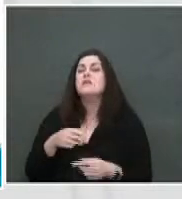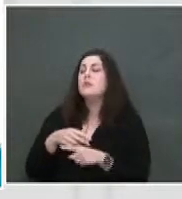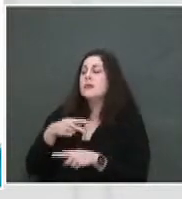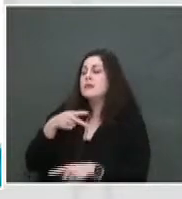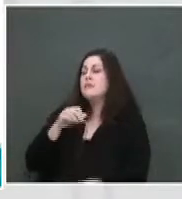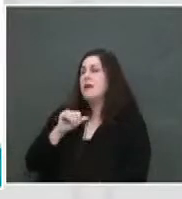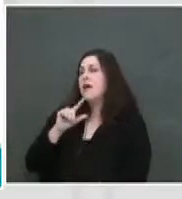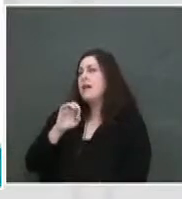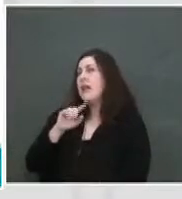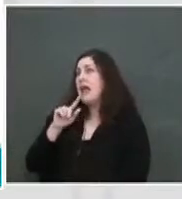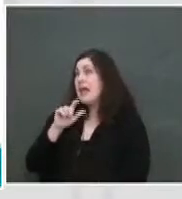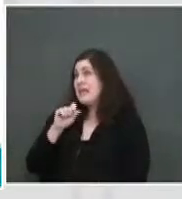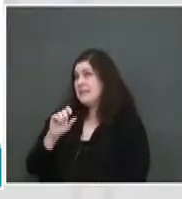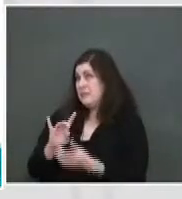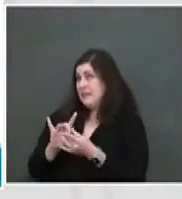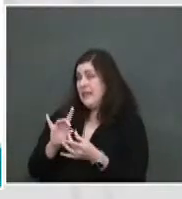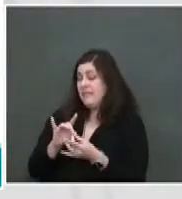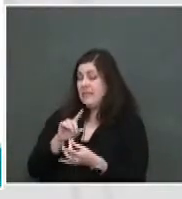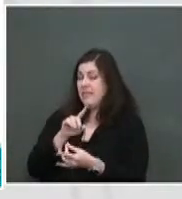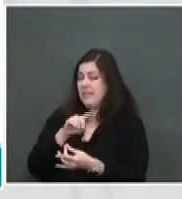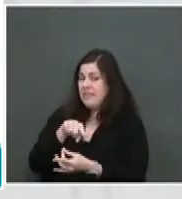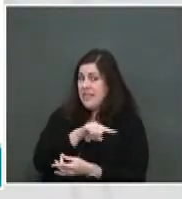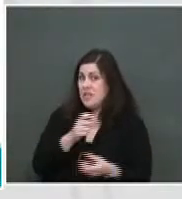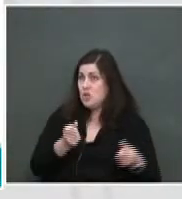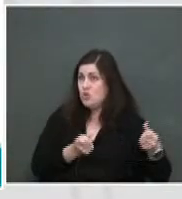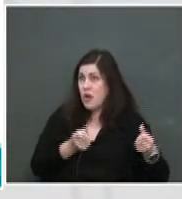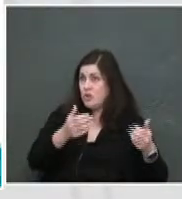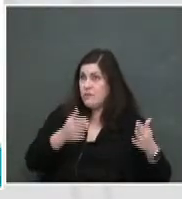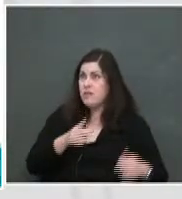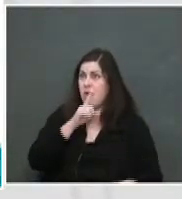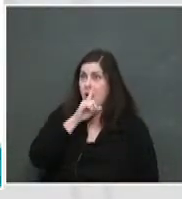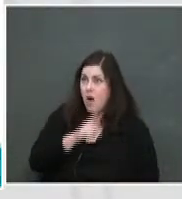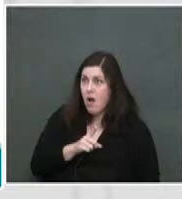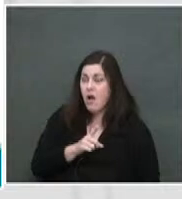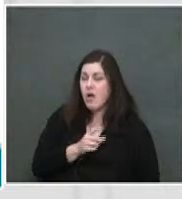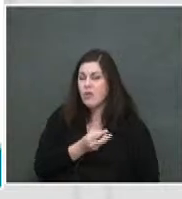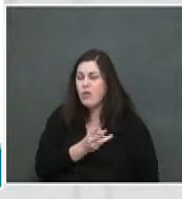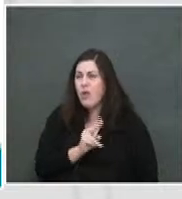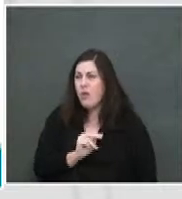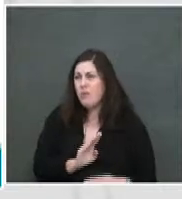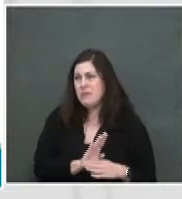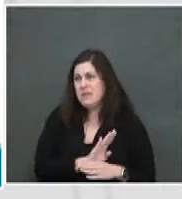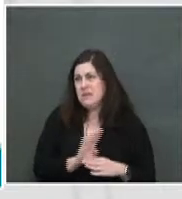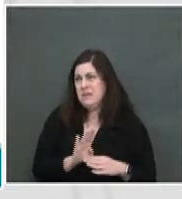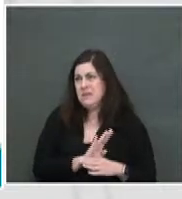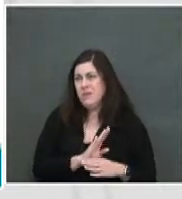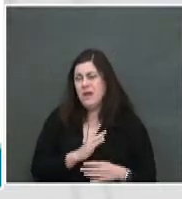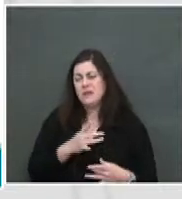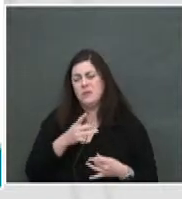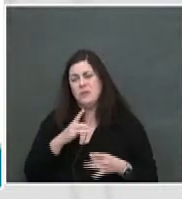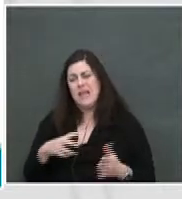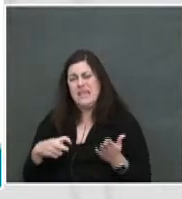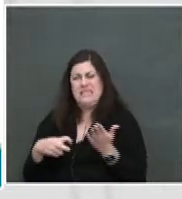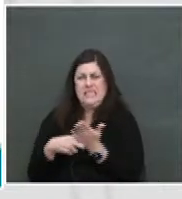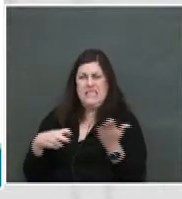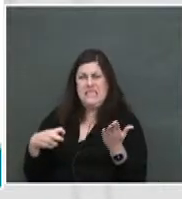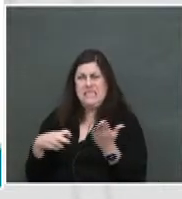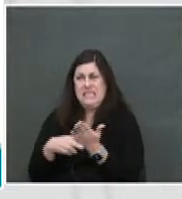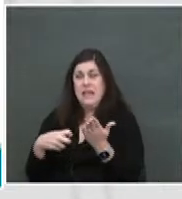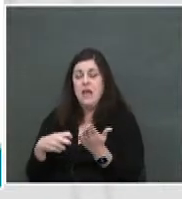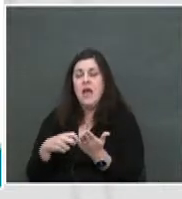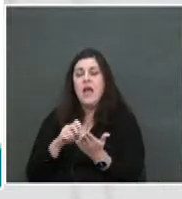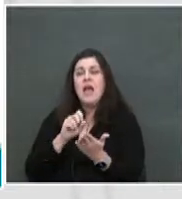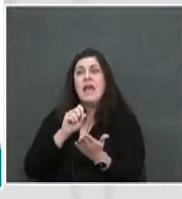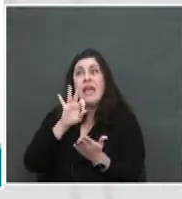mean, these are small business owners, and so I don't necessarily like the thought of fining them or ticketing them if we're not